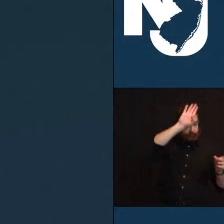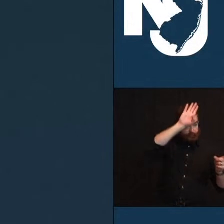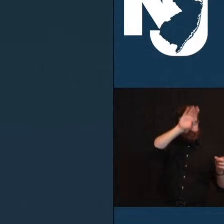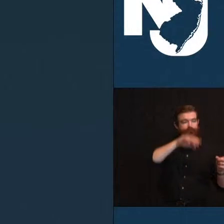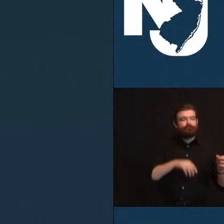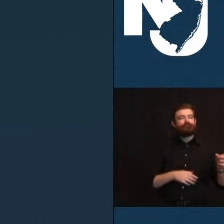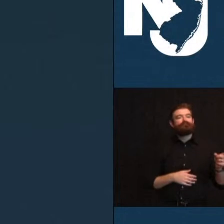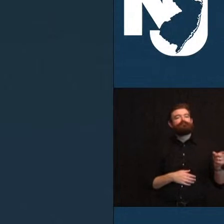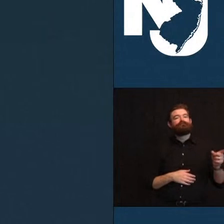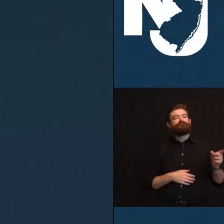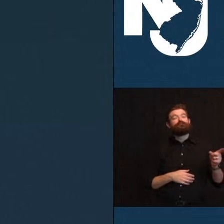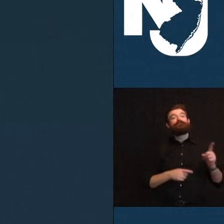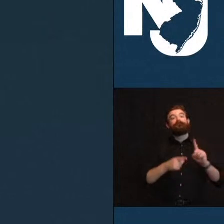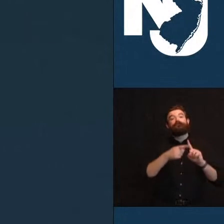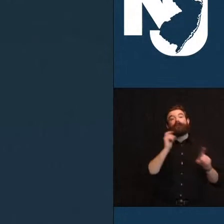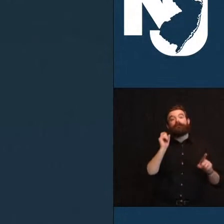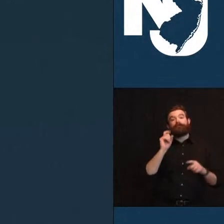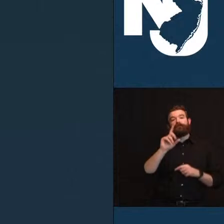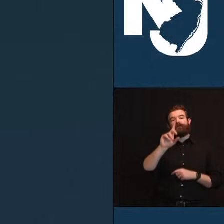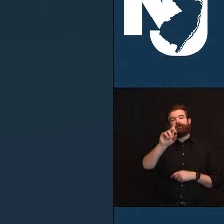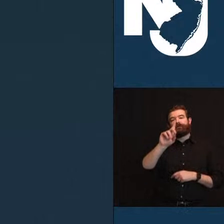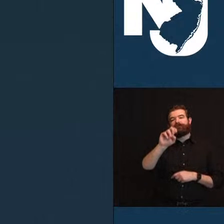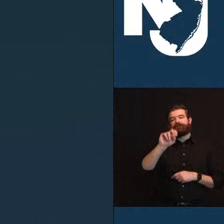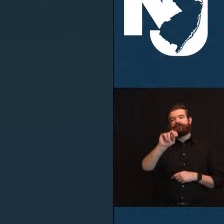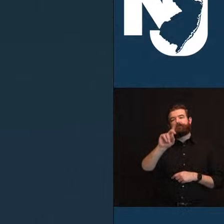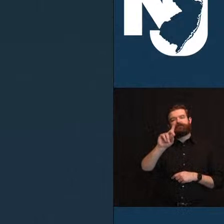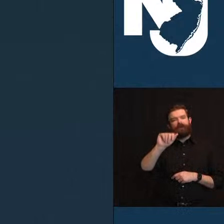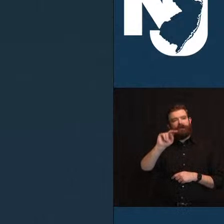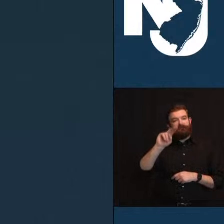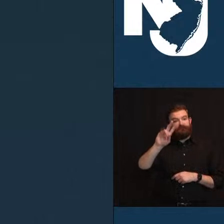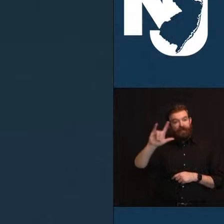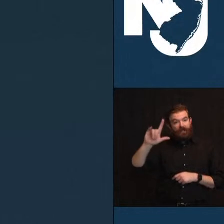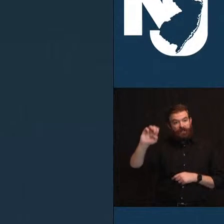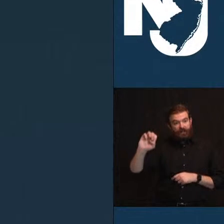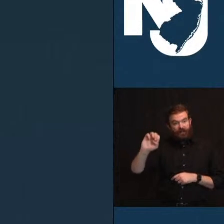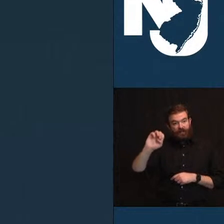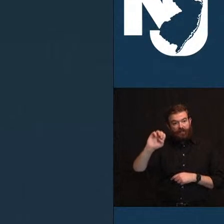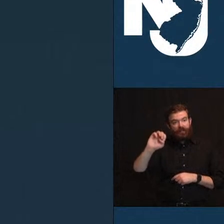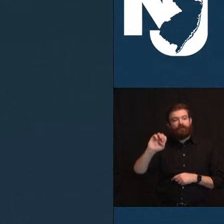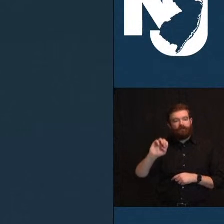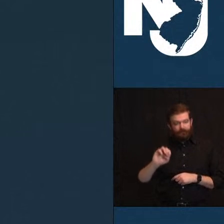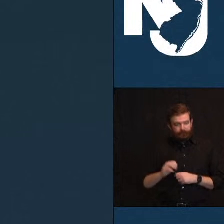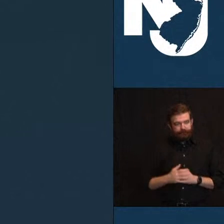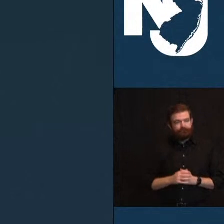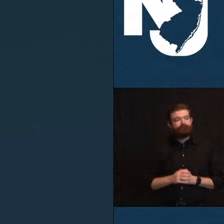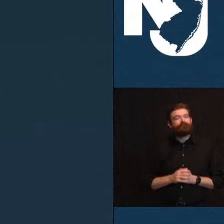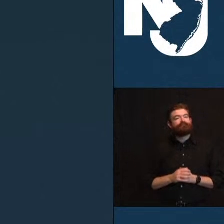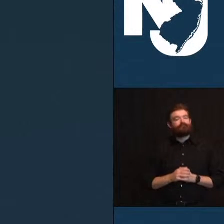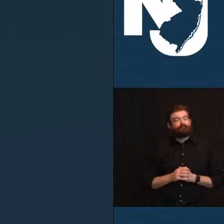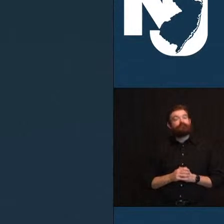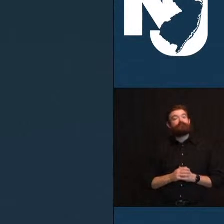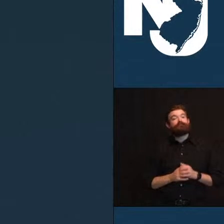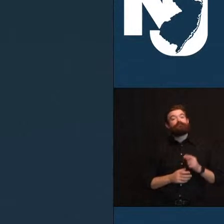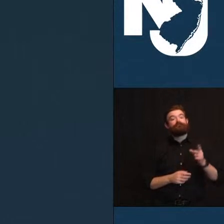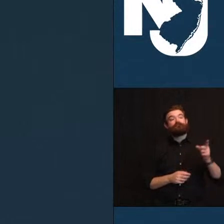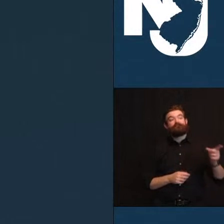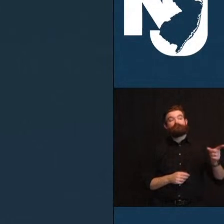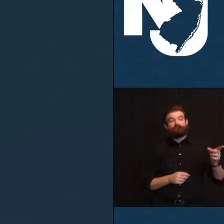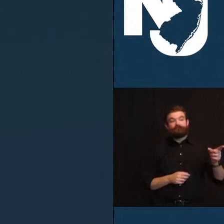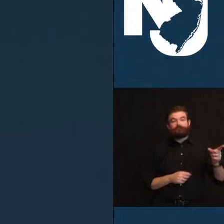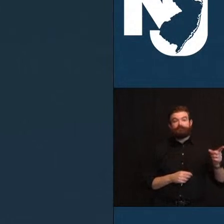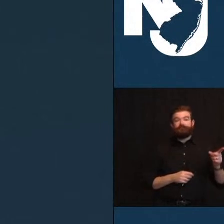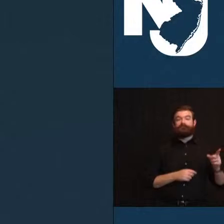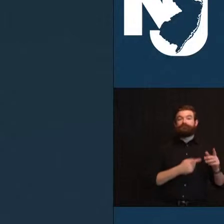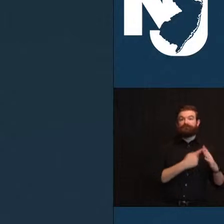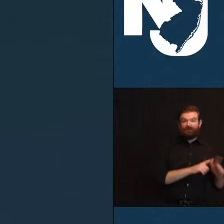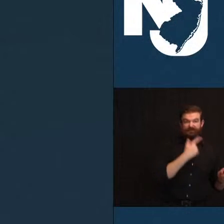63 years old. Roy started his career at DOT as a maintenance worker at the age of just 17 and retired in 2014